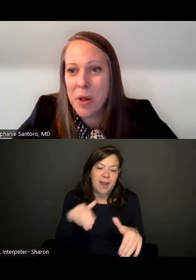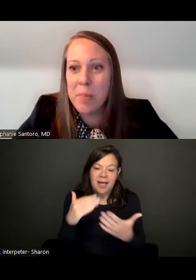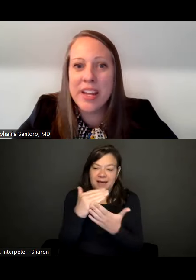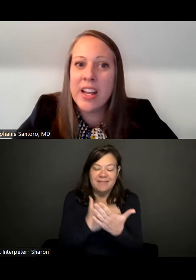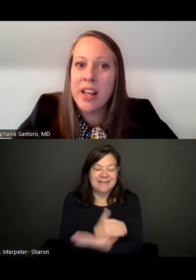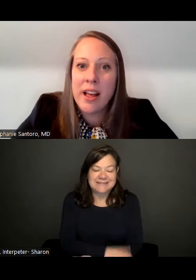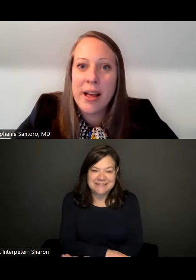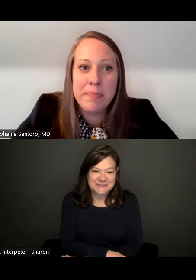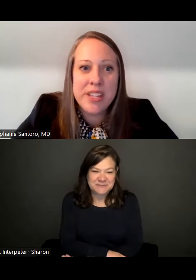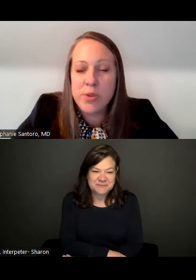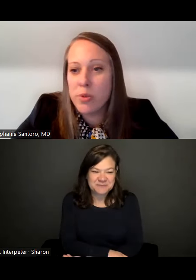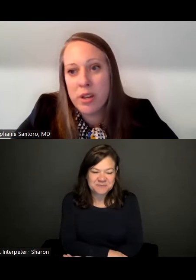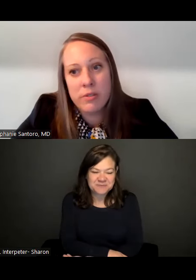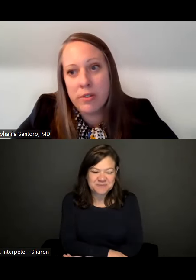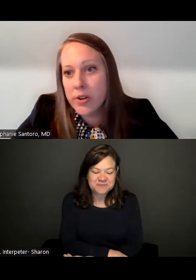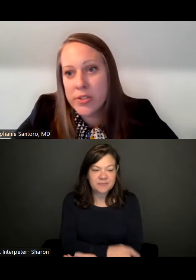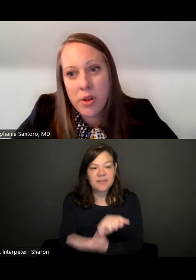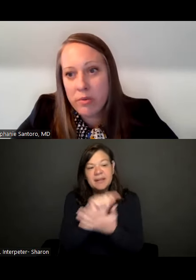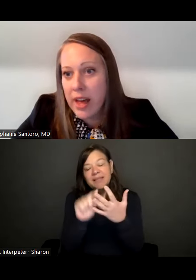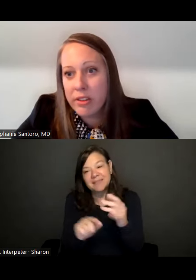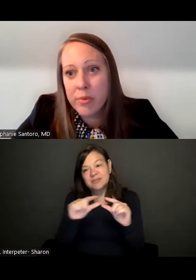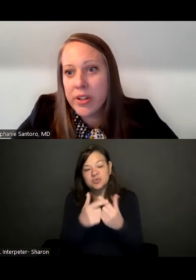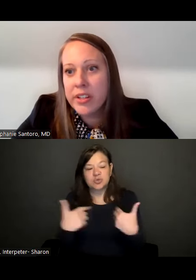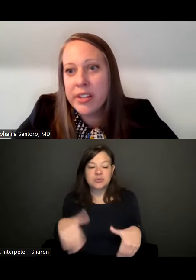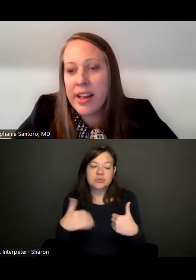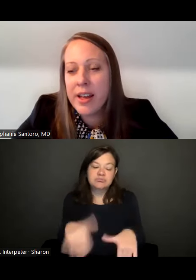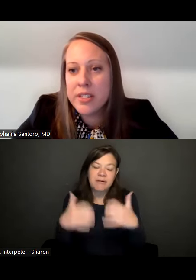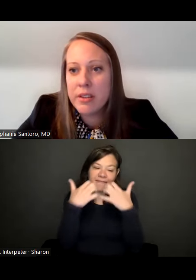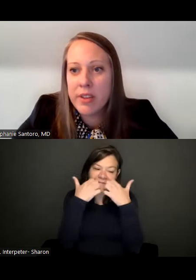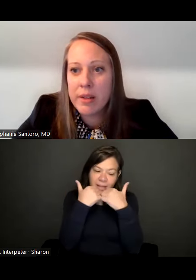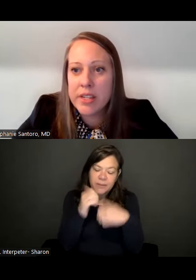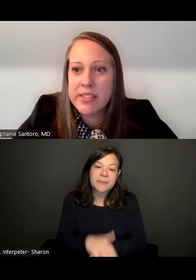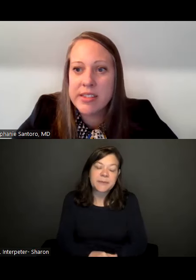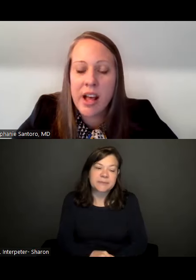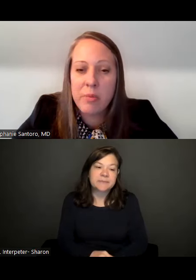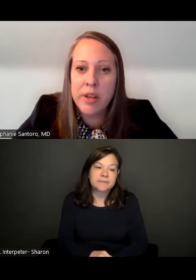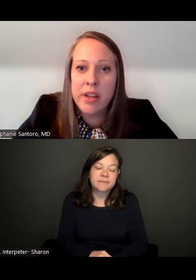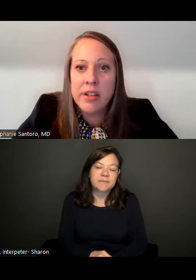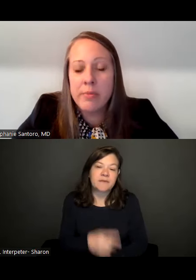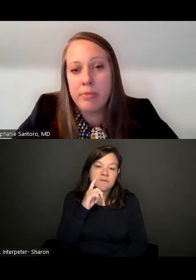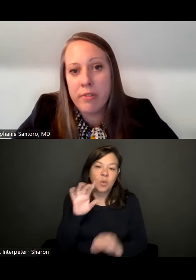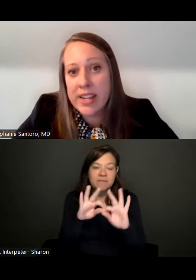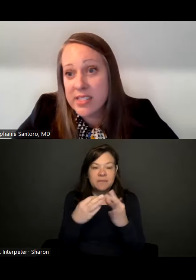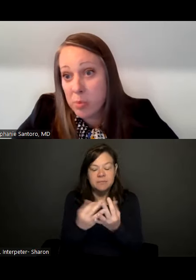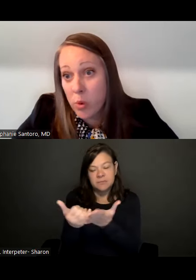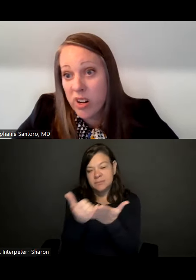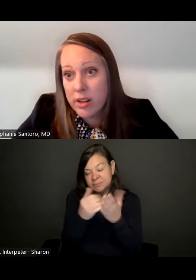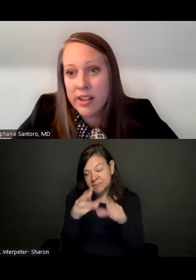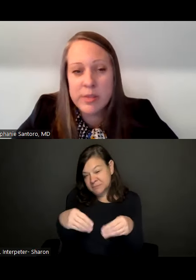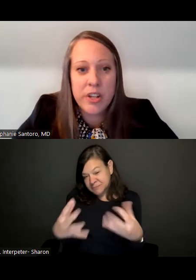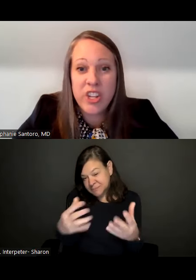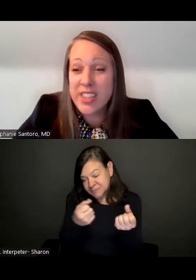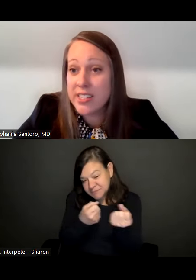list them all, but these groups are so valuable to families to help provide